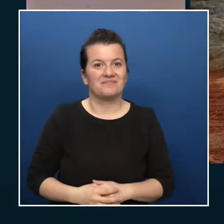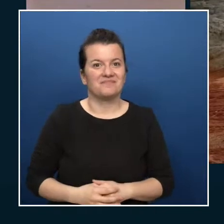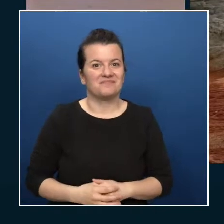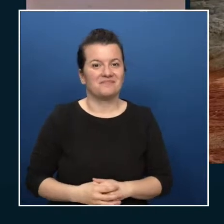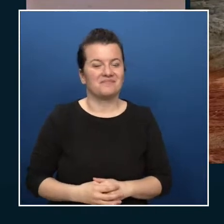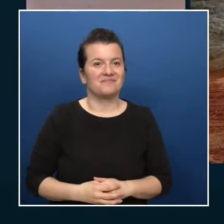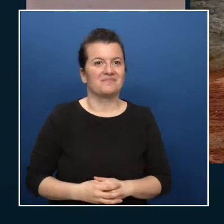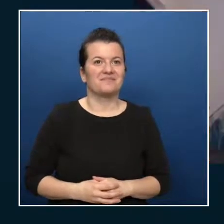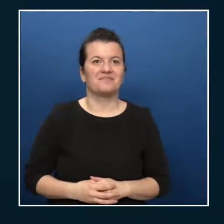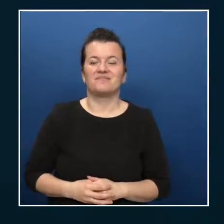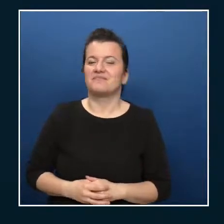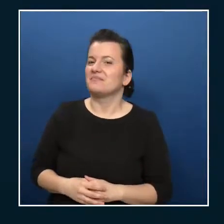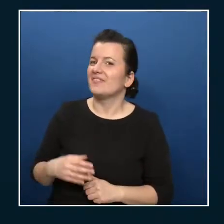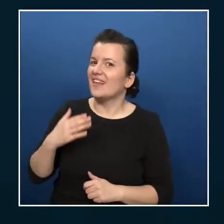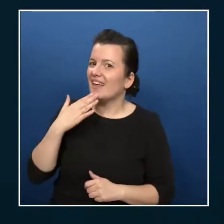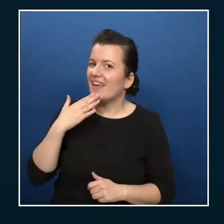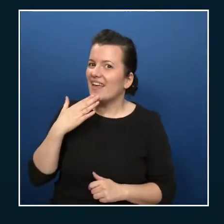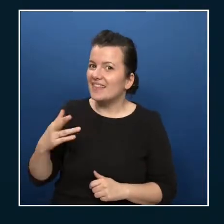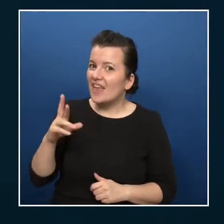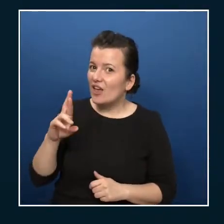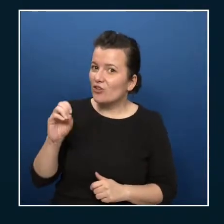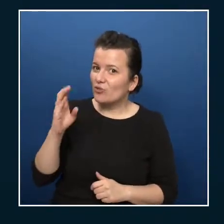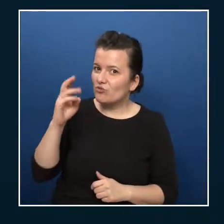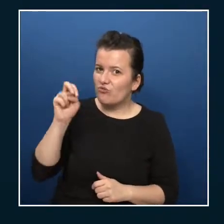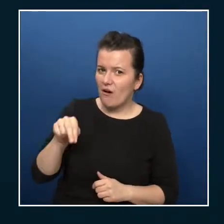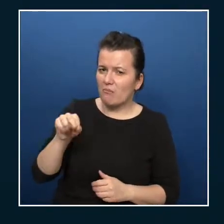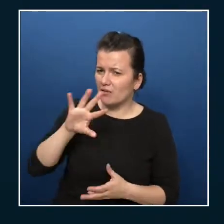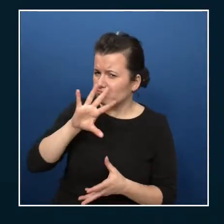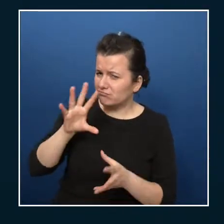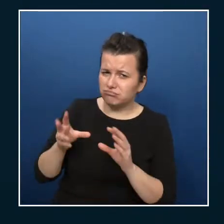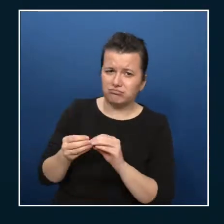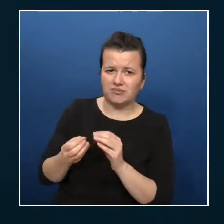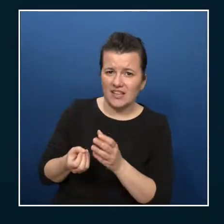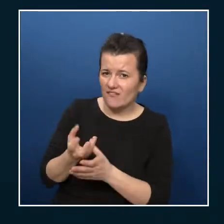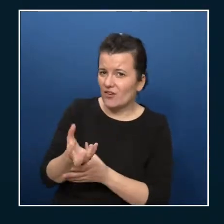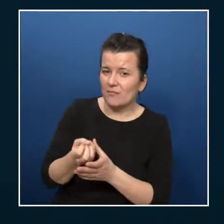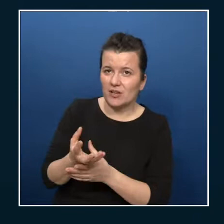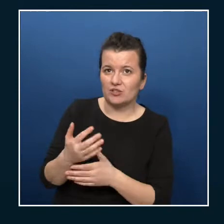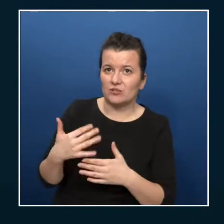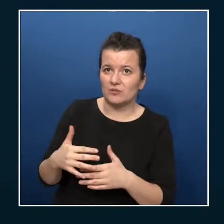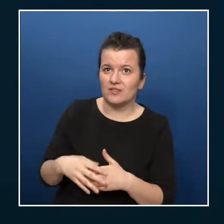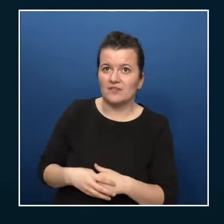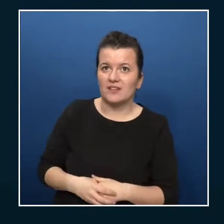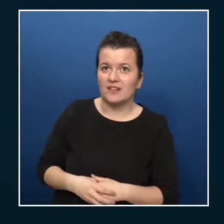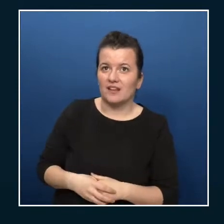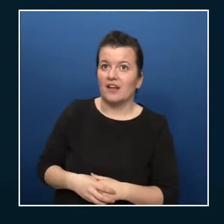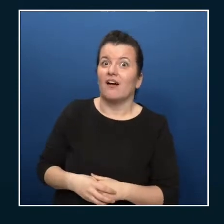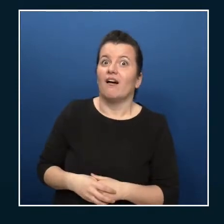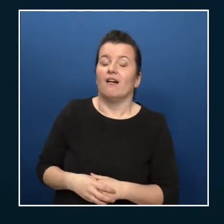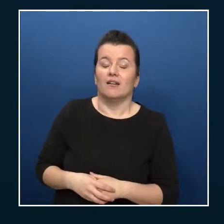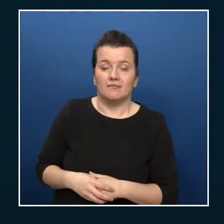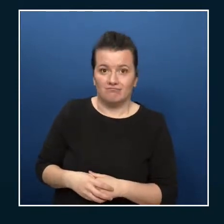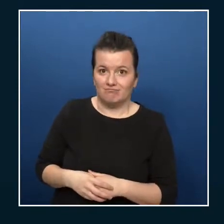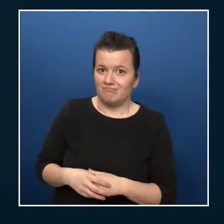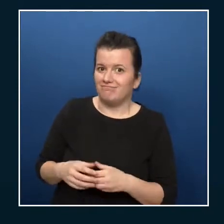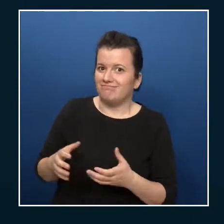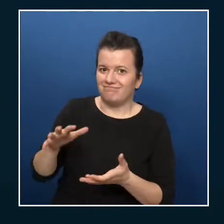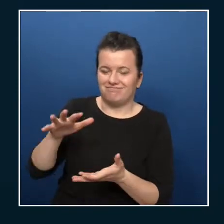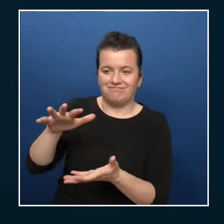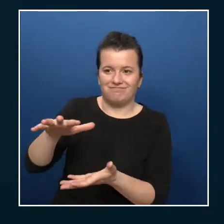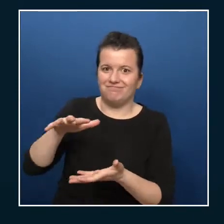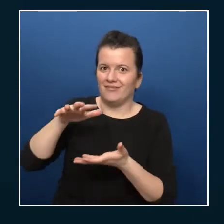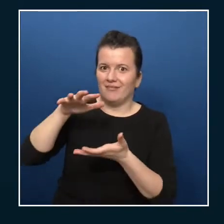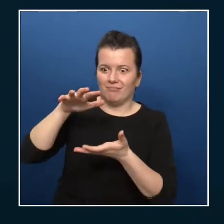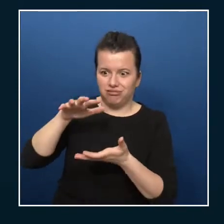Robin, thanks a lot for all of this information. This was quite a bit of quite some information to process